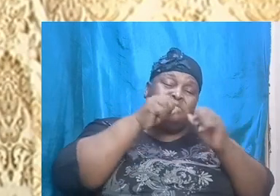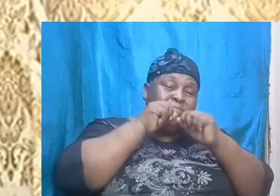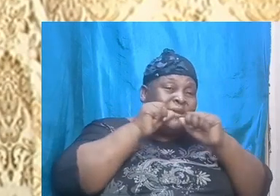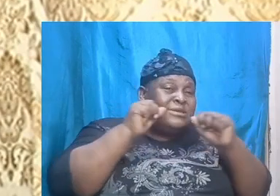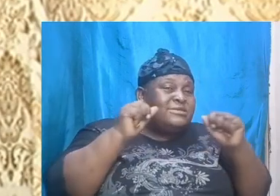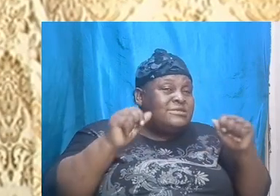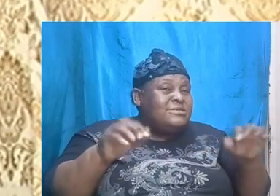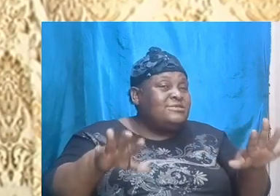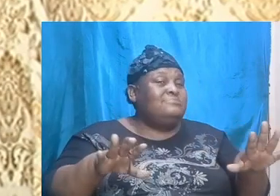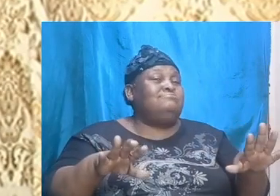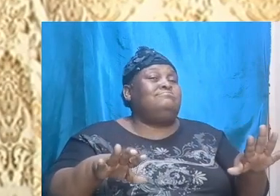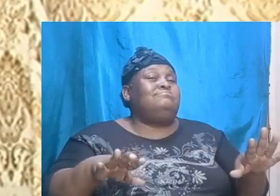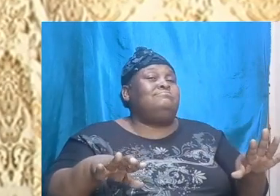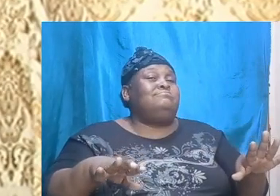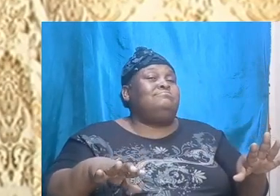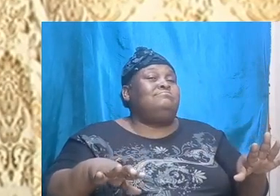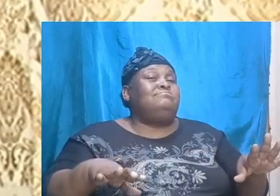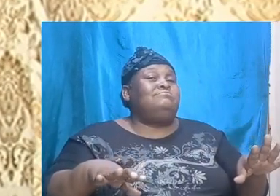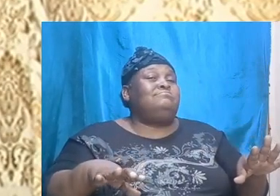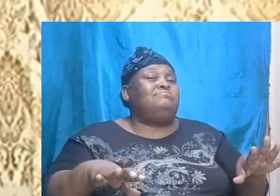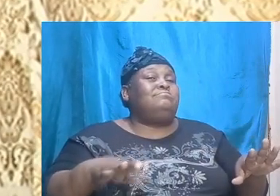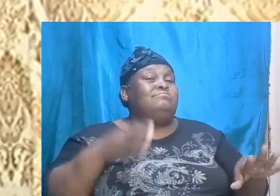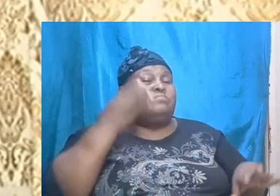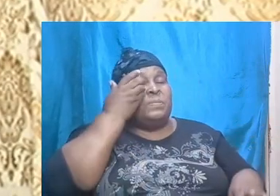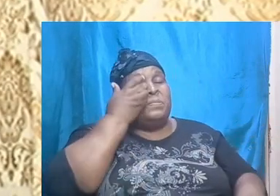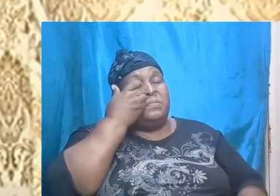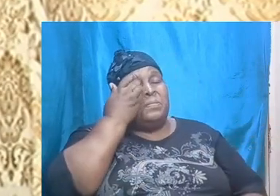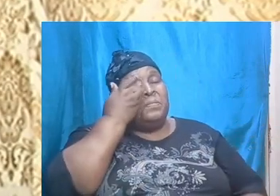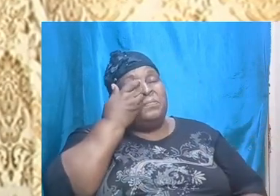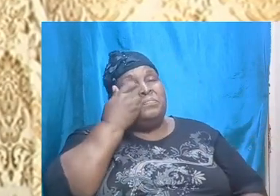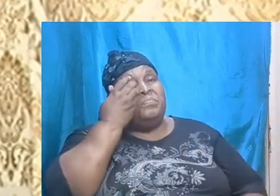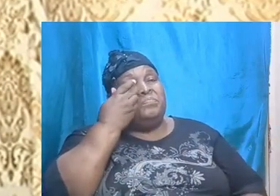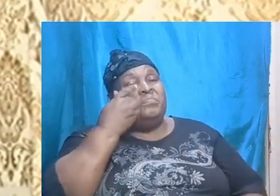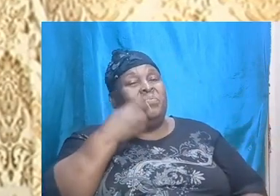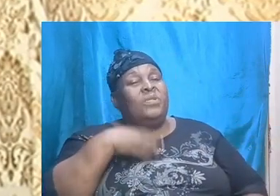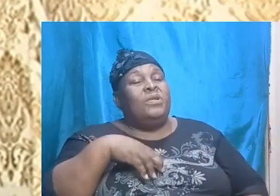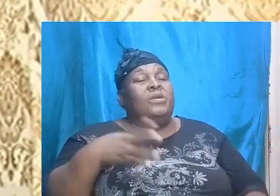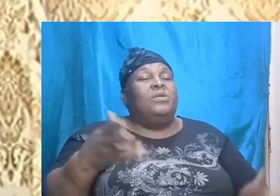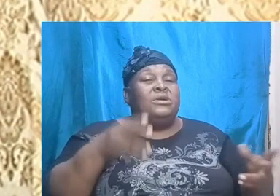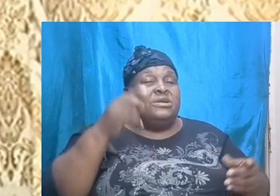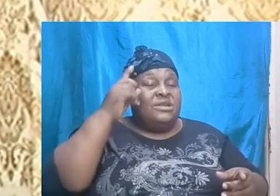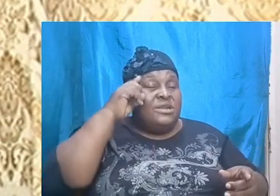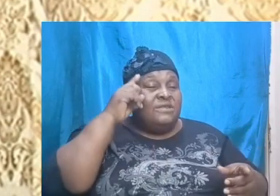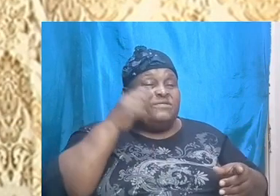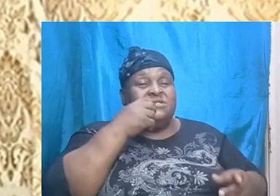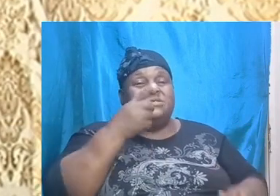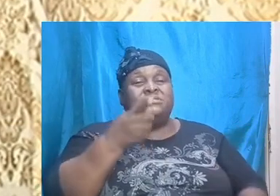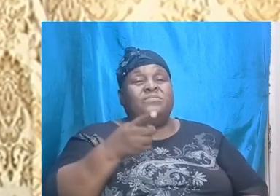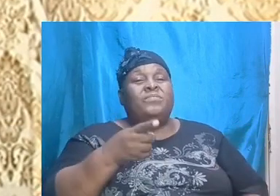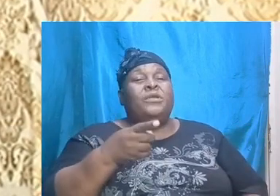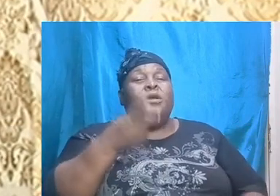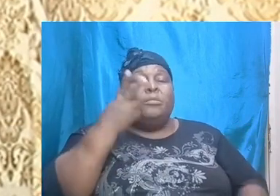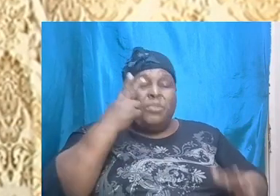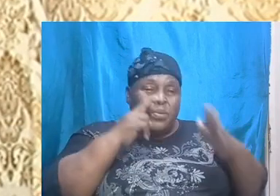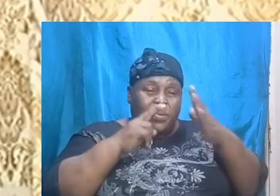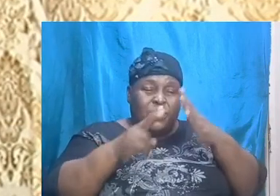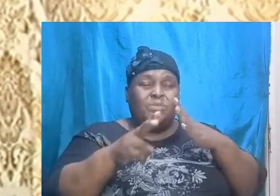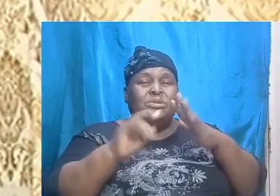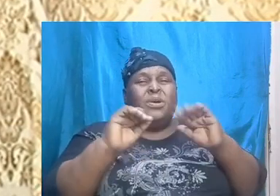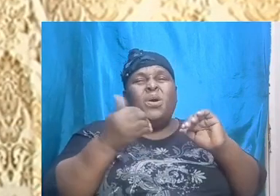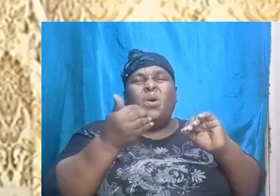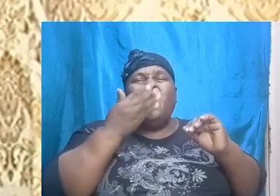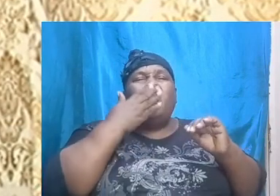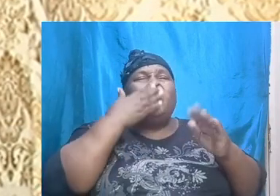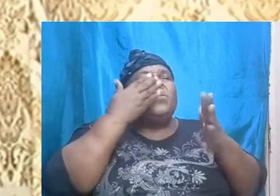There the Lord command the blessing. So let me end by saying what David said. Behold how